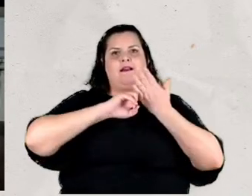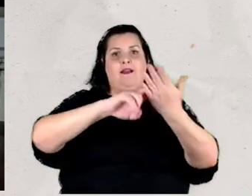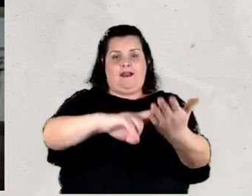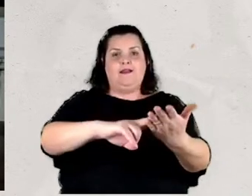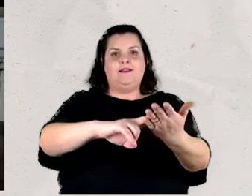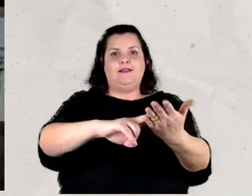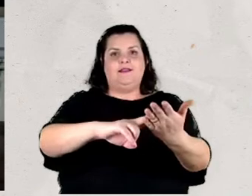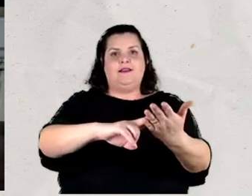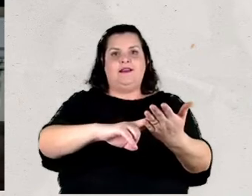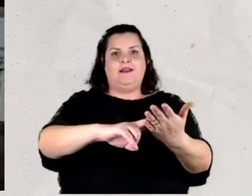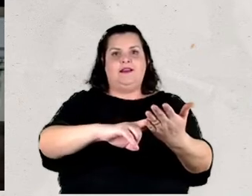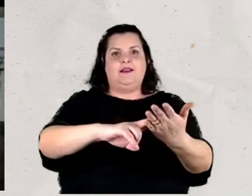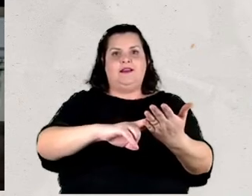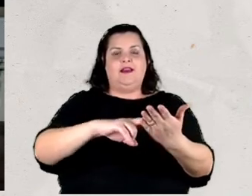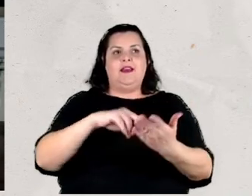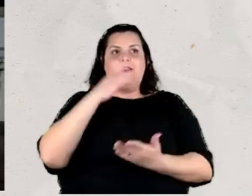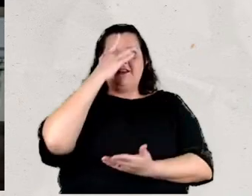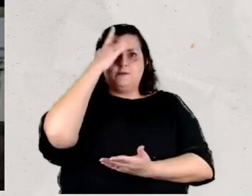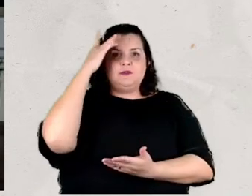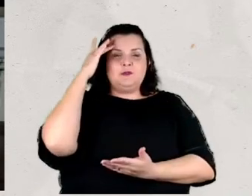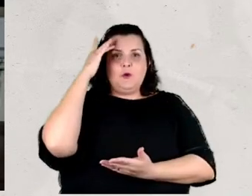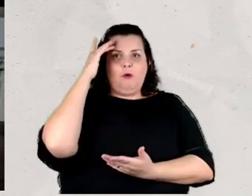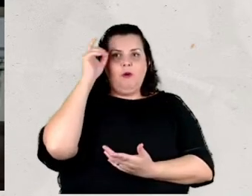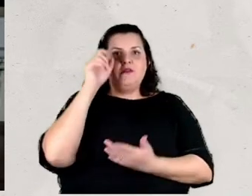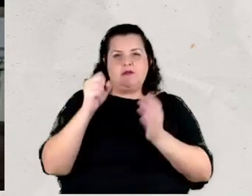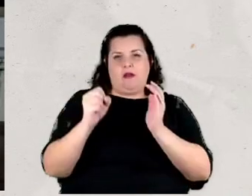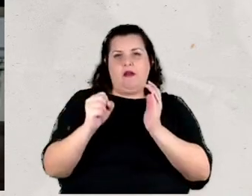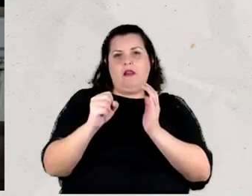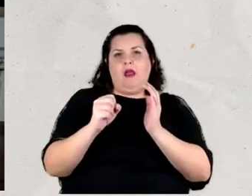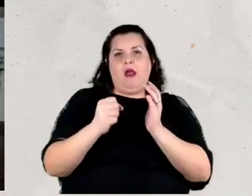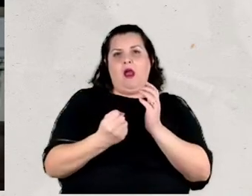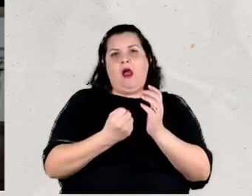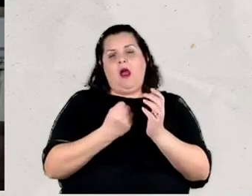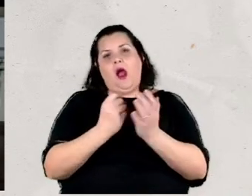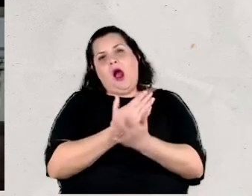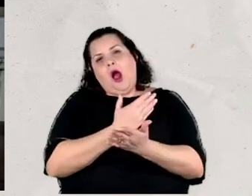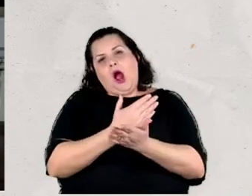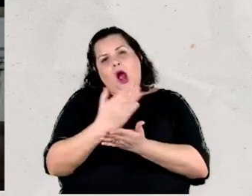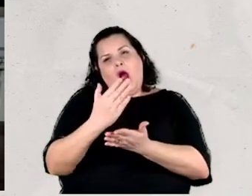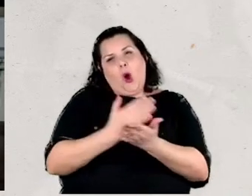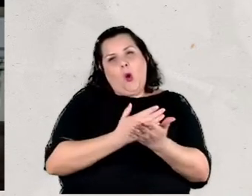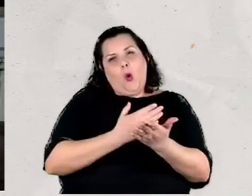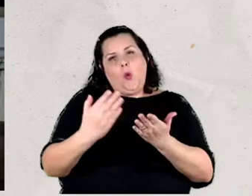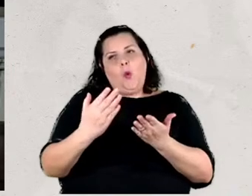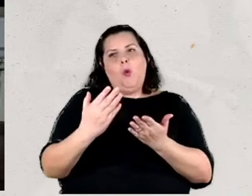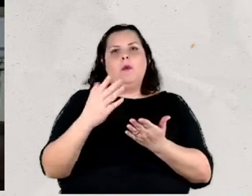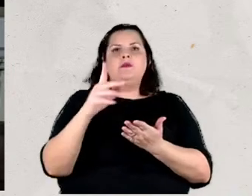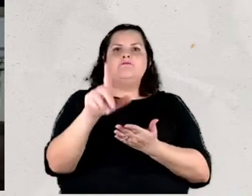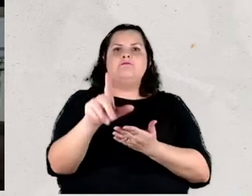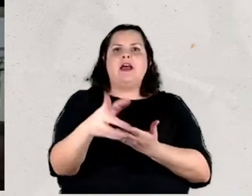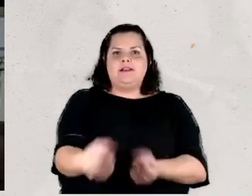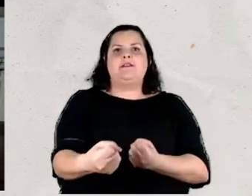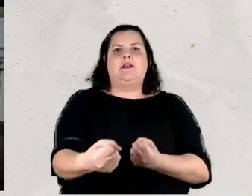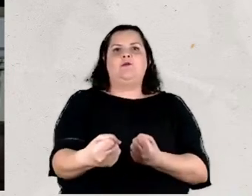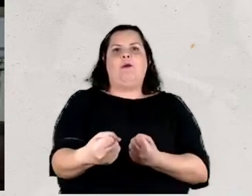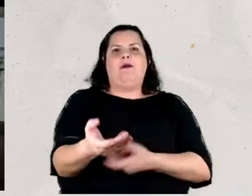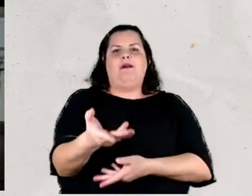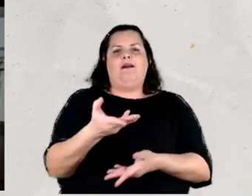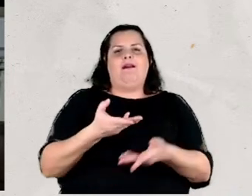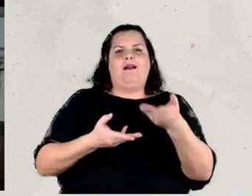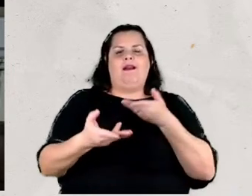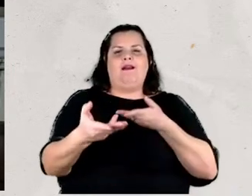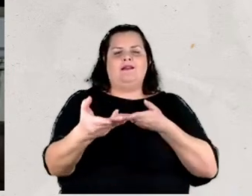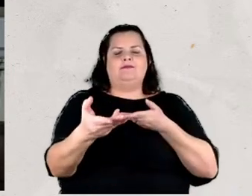to engage with me on my terms, but engage with me on your terms. All I ask is that we have